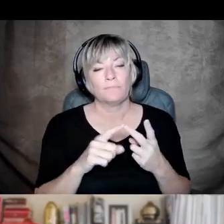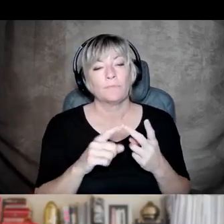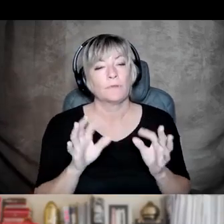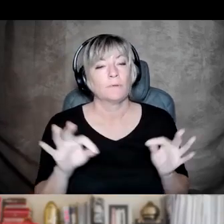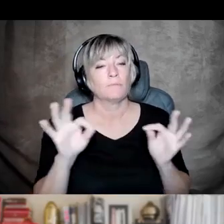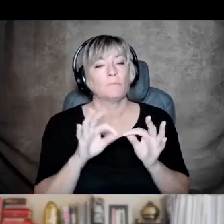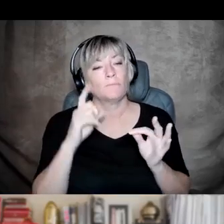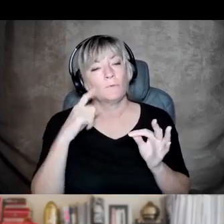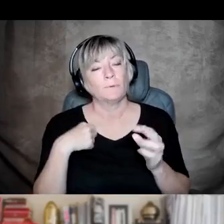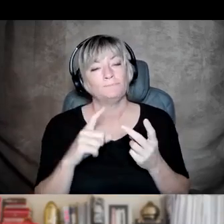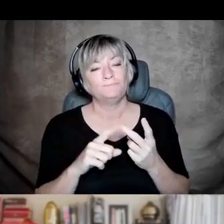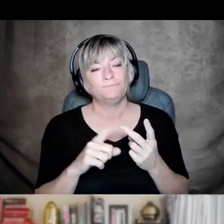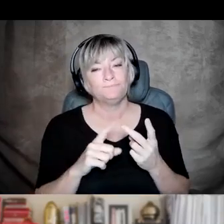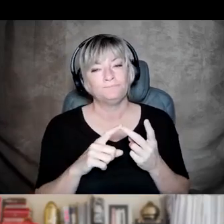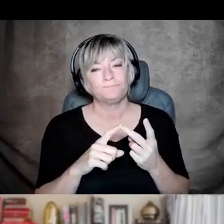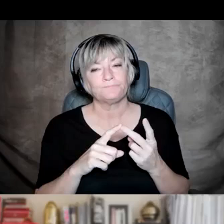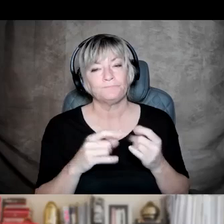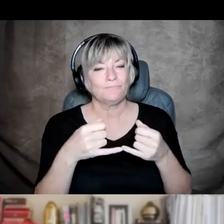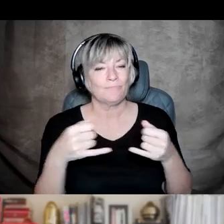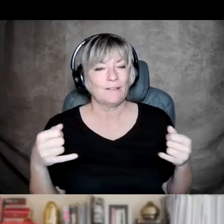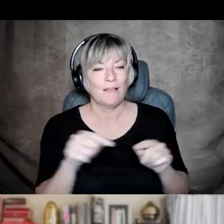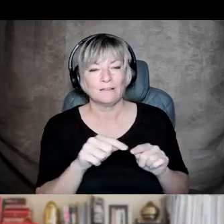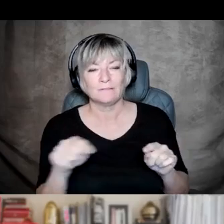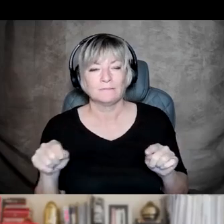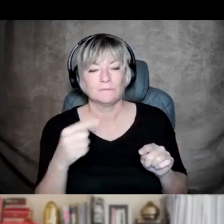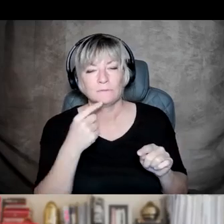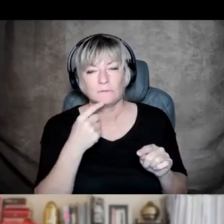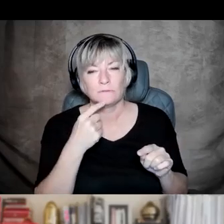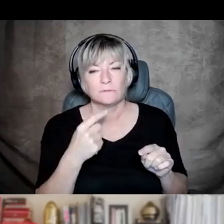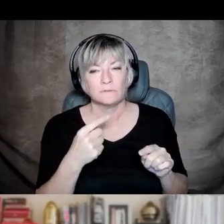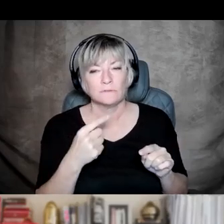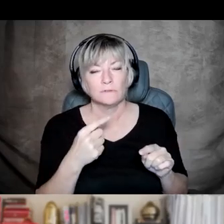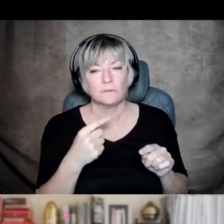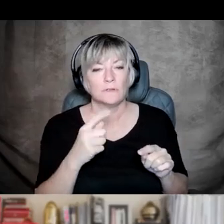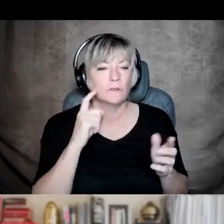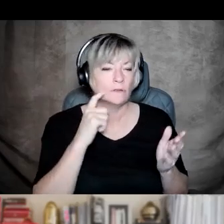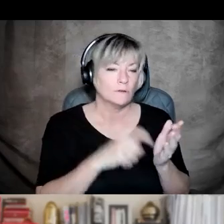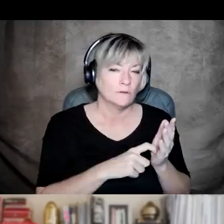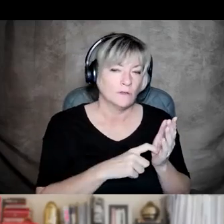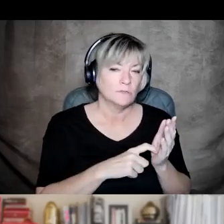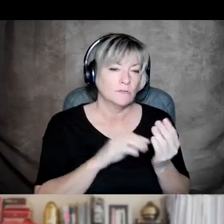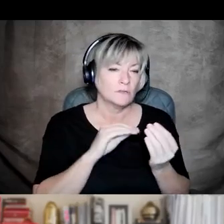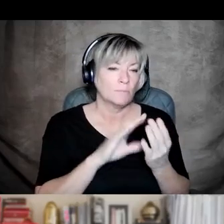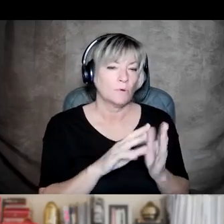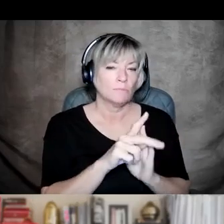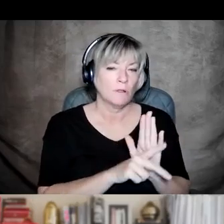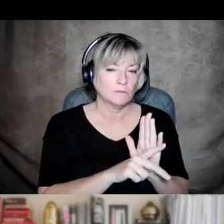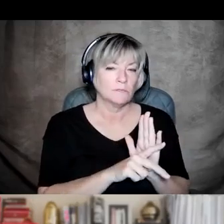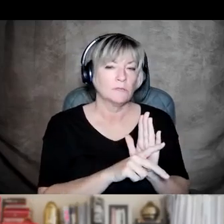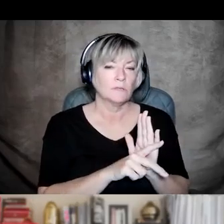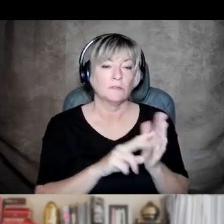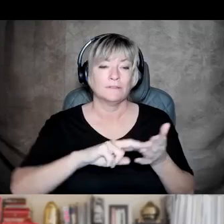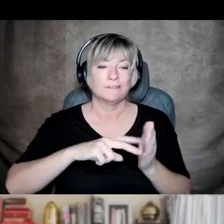matters to me a lot is there's a line in the resolution that talks about one, like recognizing and approaching policy with the